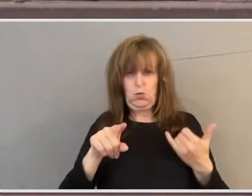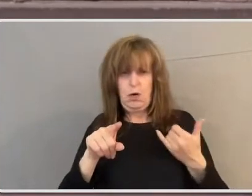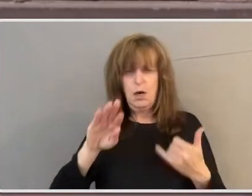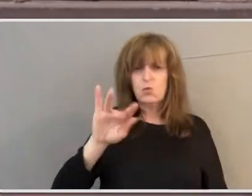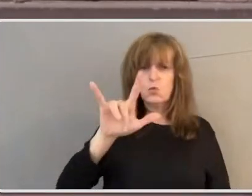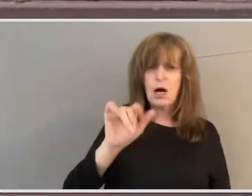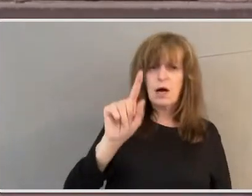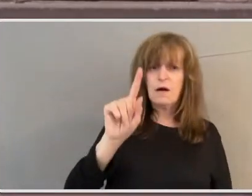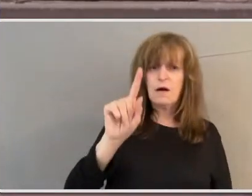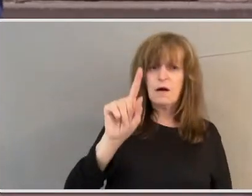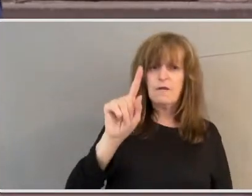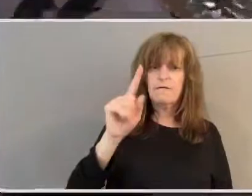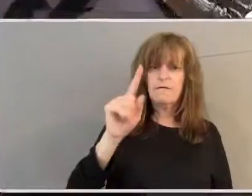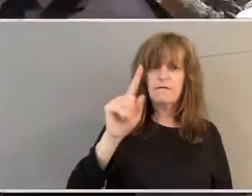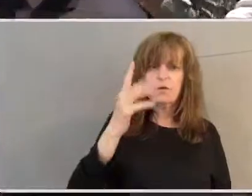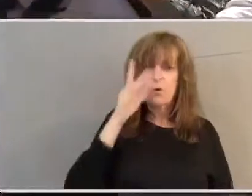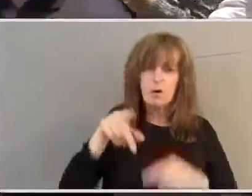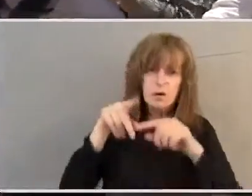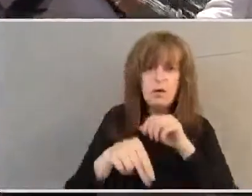5.7 cents